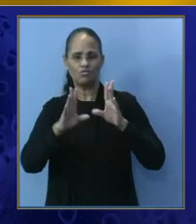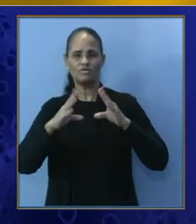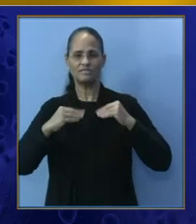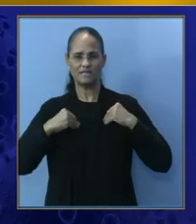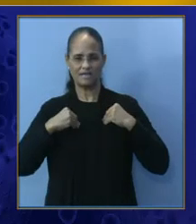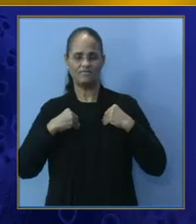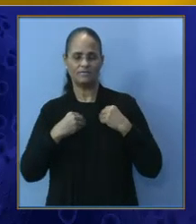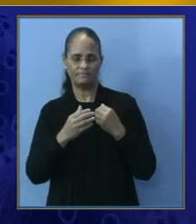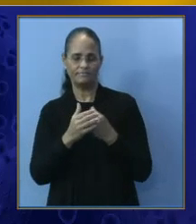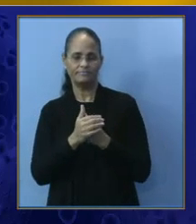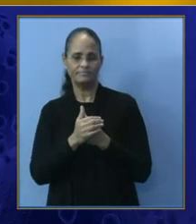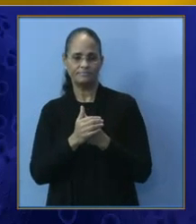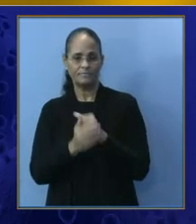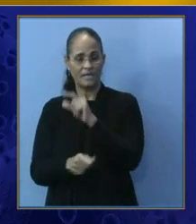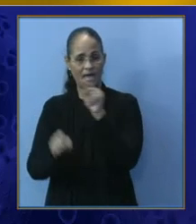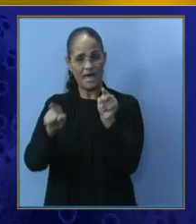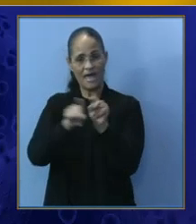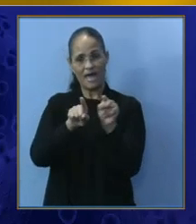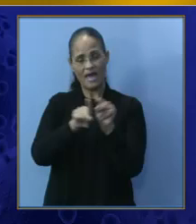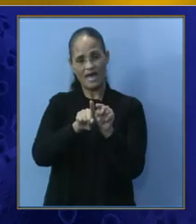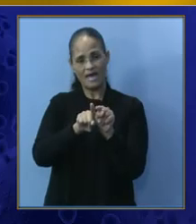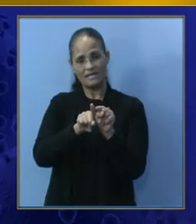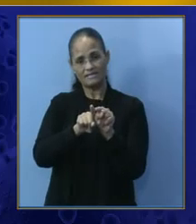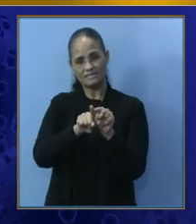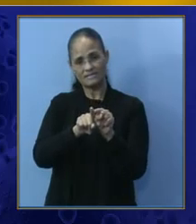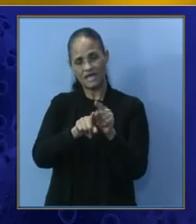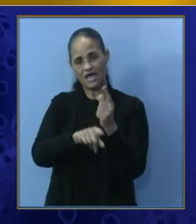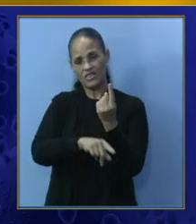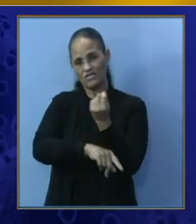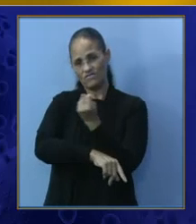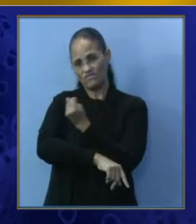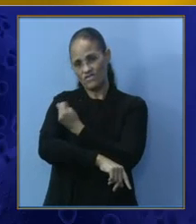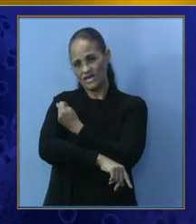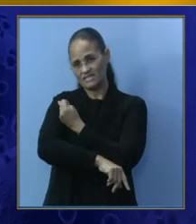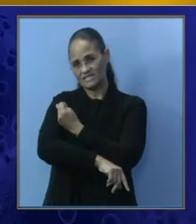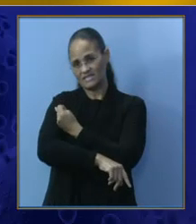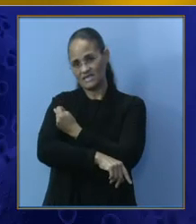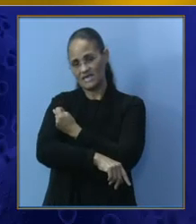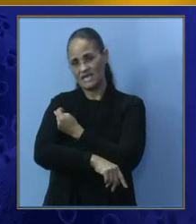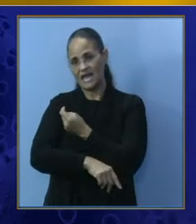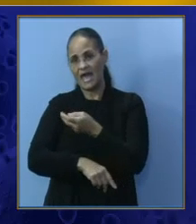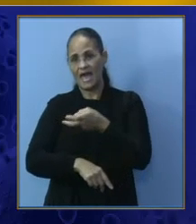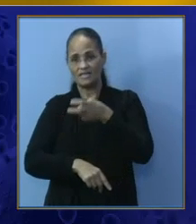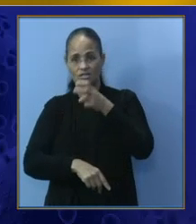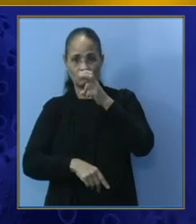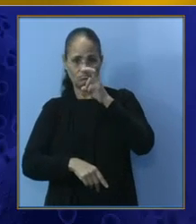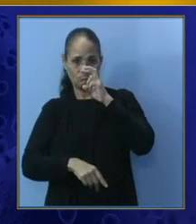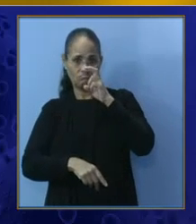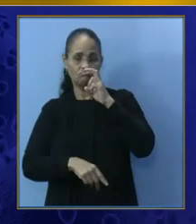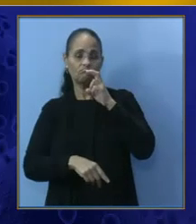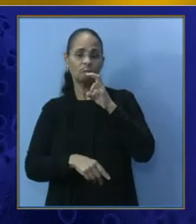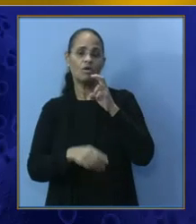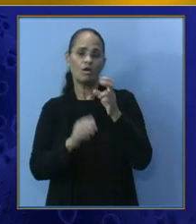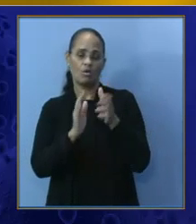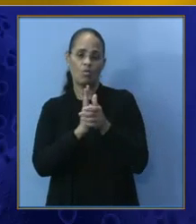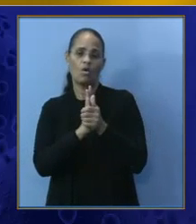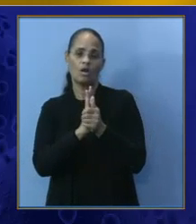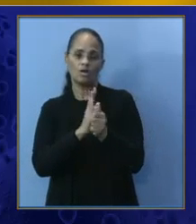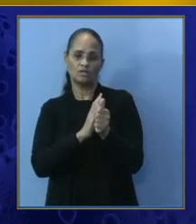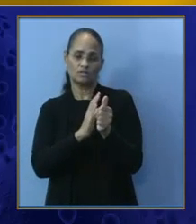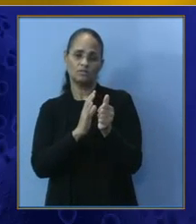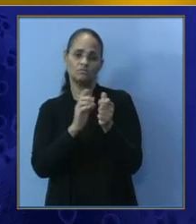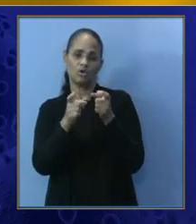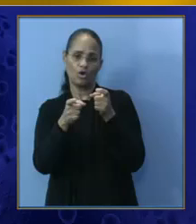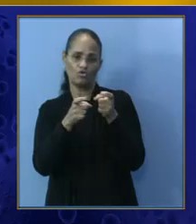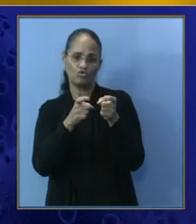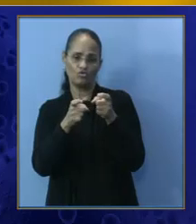vaccination. As the vaccine has strict quality control standards and must be administered within